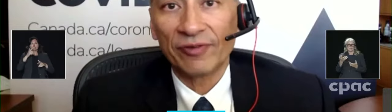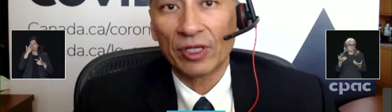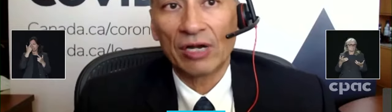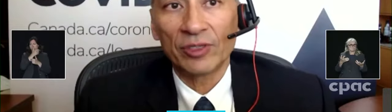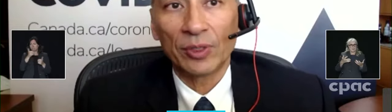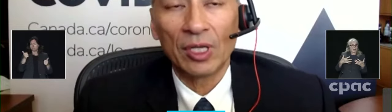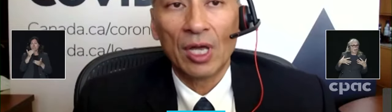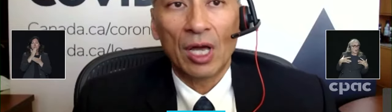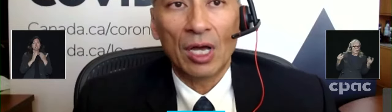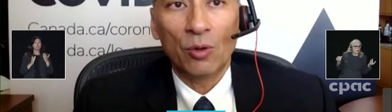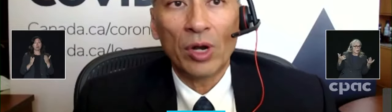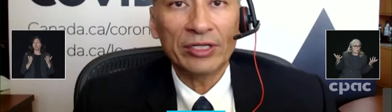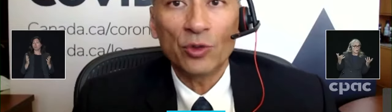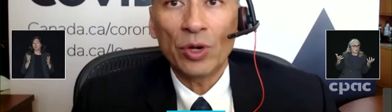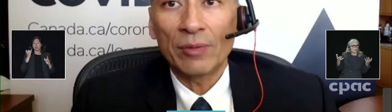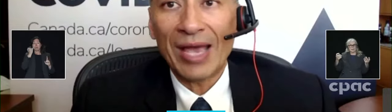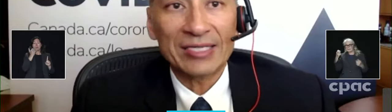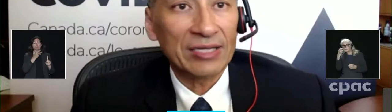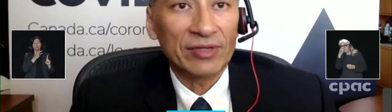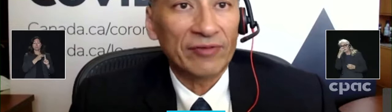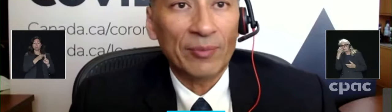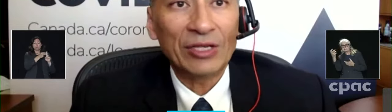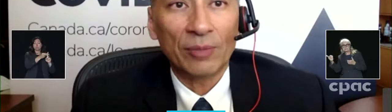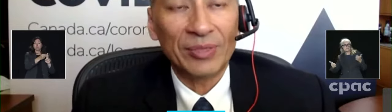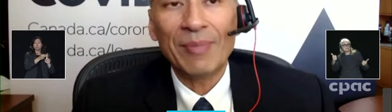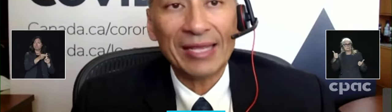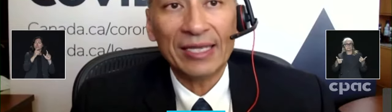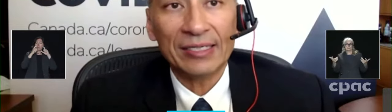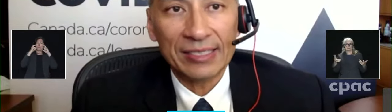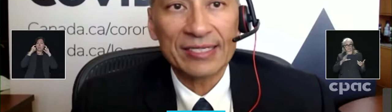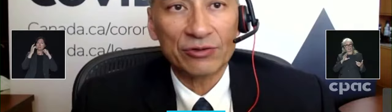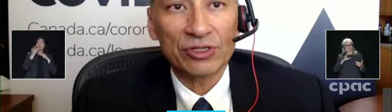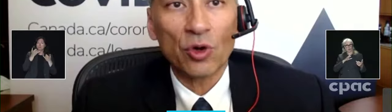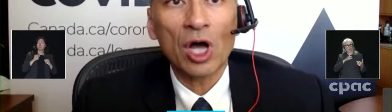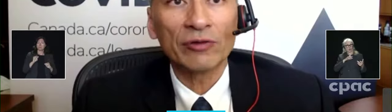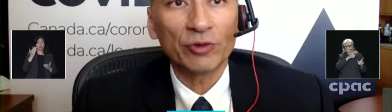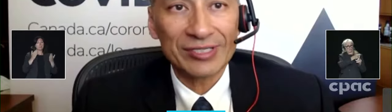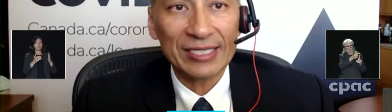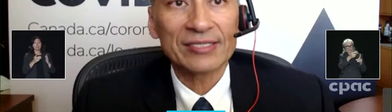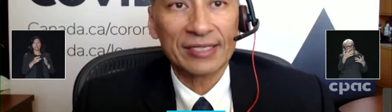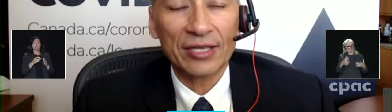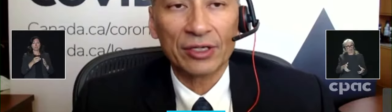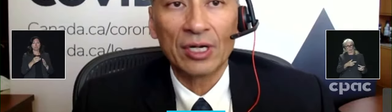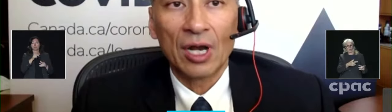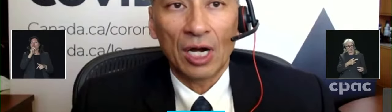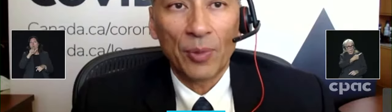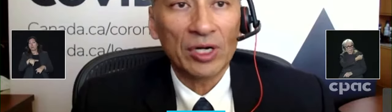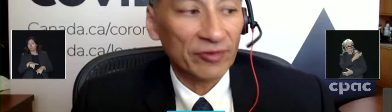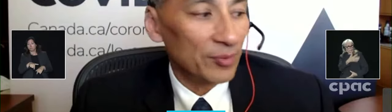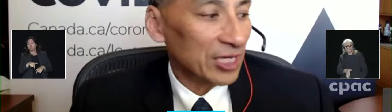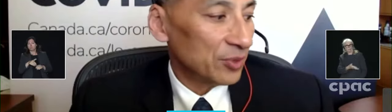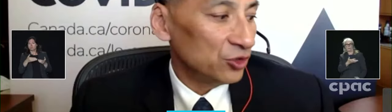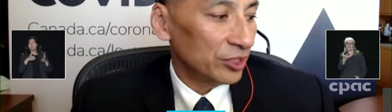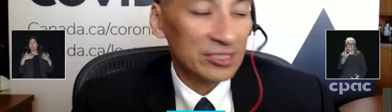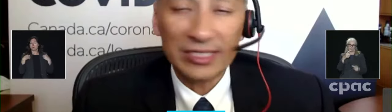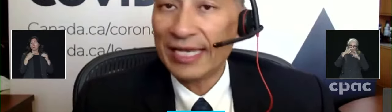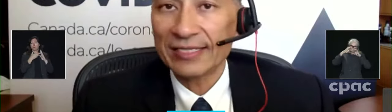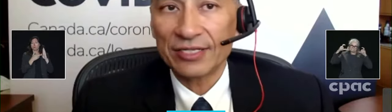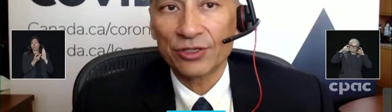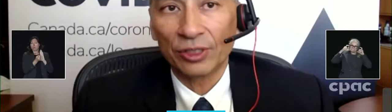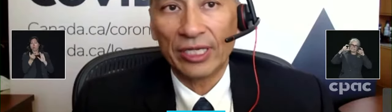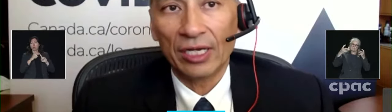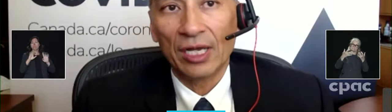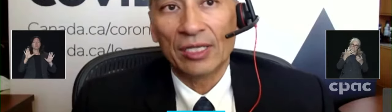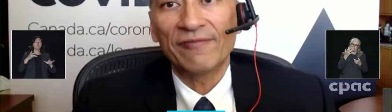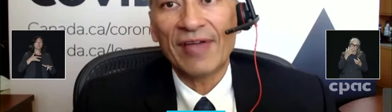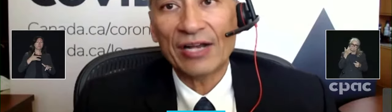may still feel comfortable wanting to wear a mask, even if it may not be mandated, etc. So all of those things together are part of the mix. But you can see, yes,